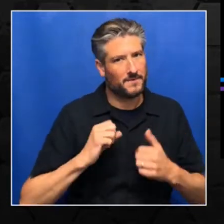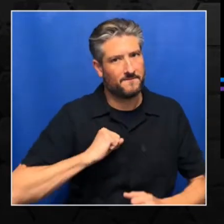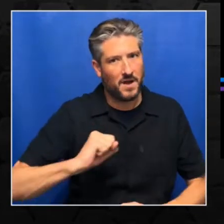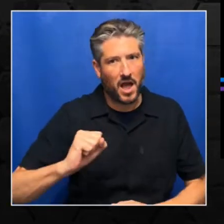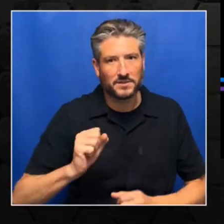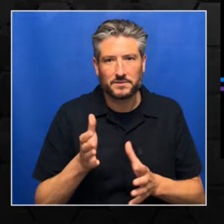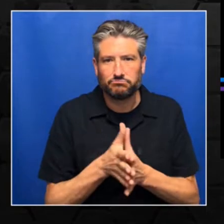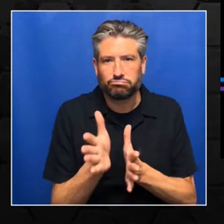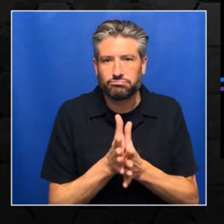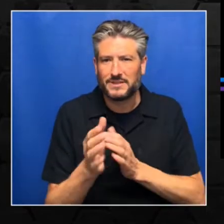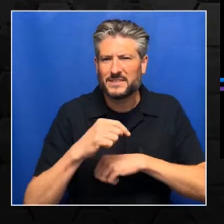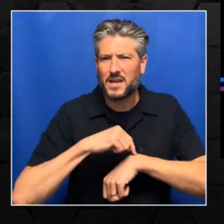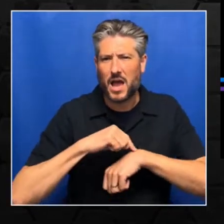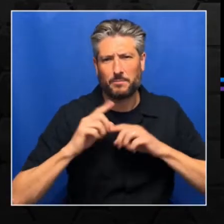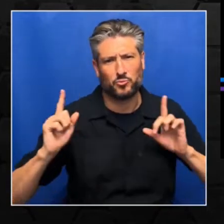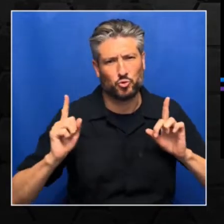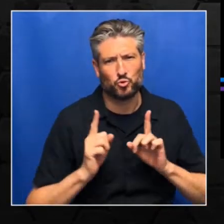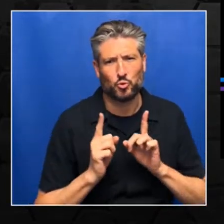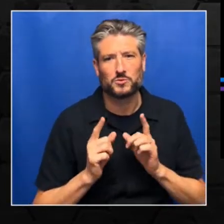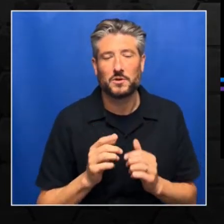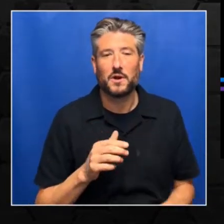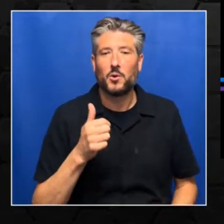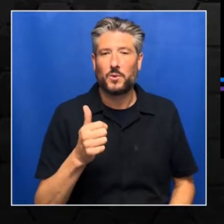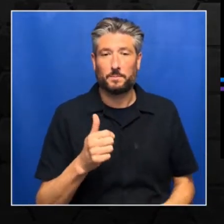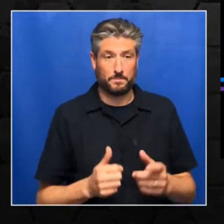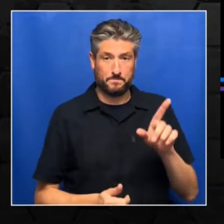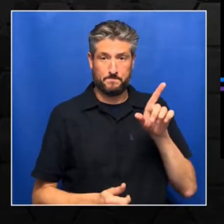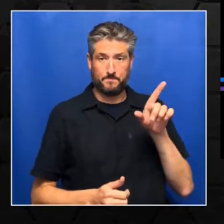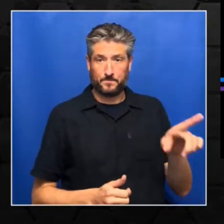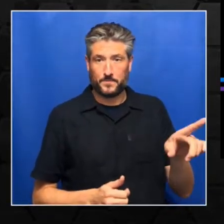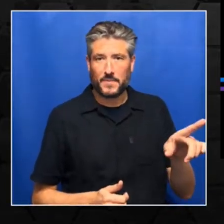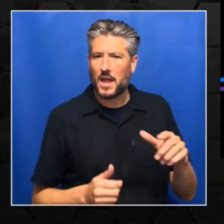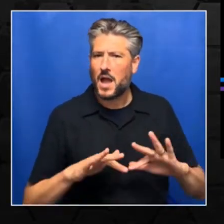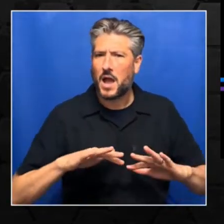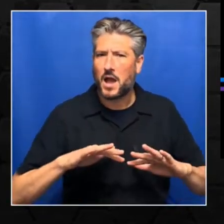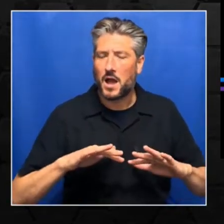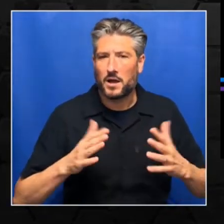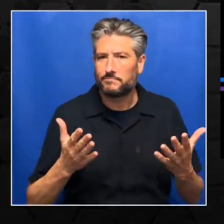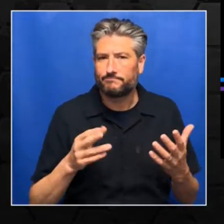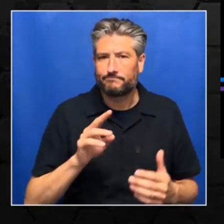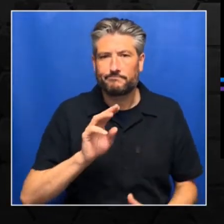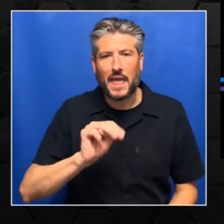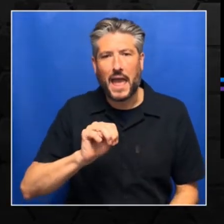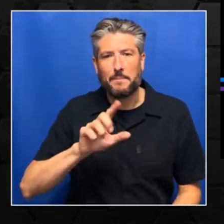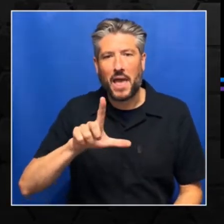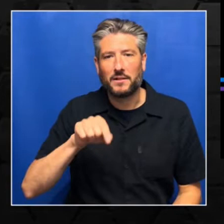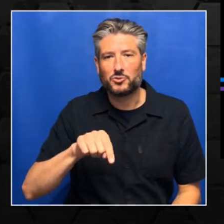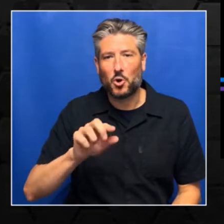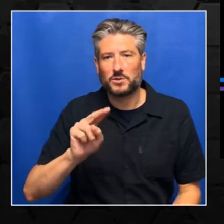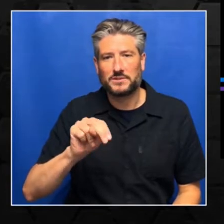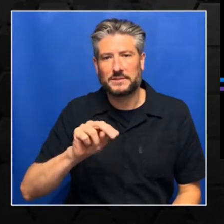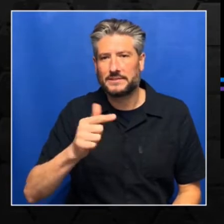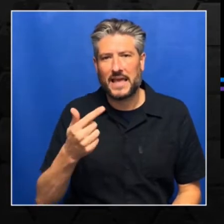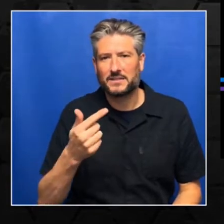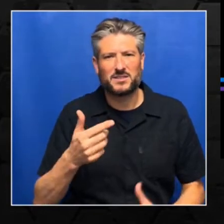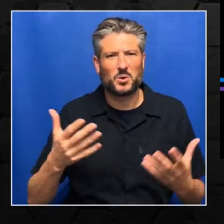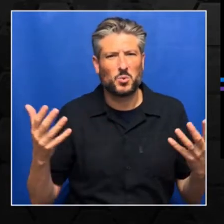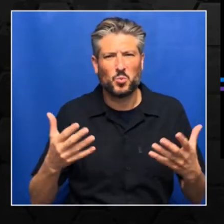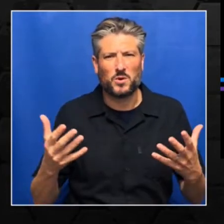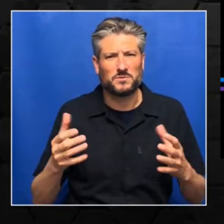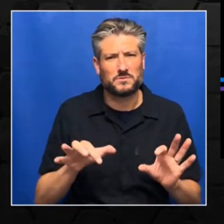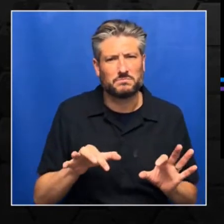time. So what type of predictions can we make with ML.NET? So we can use